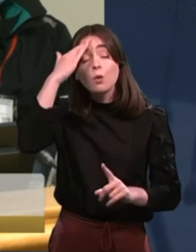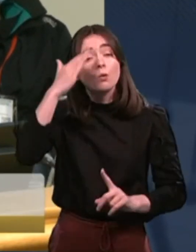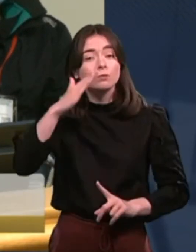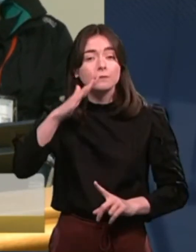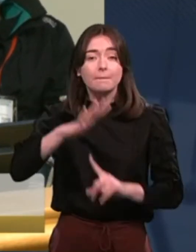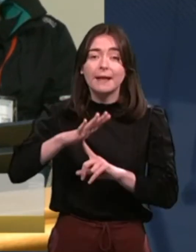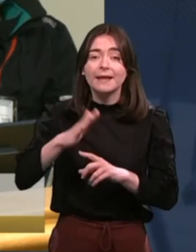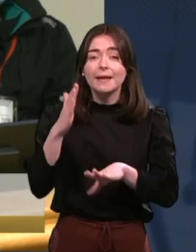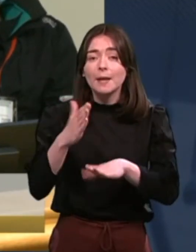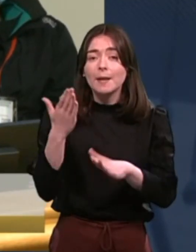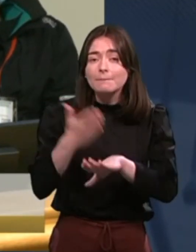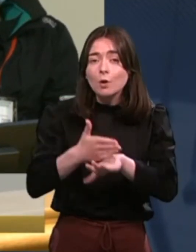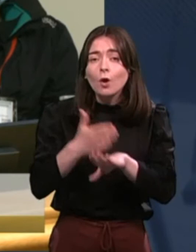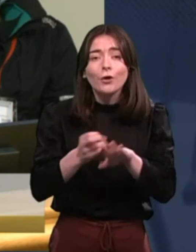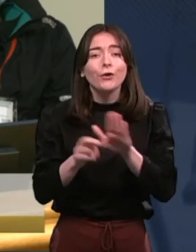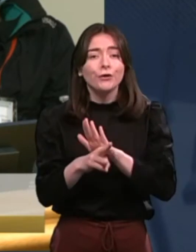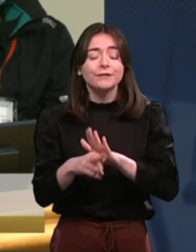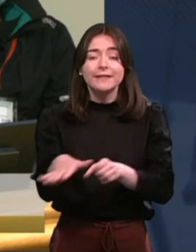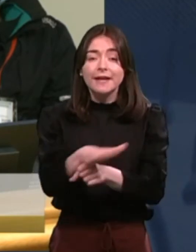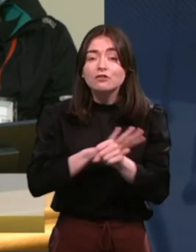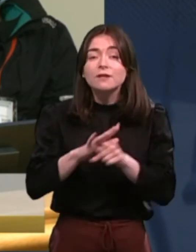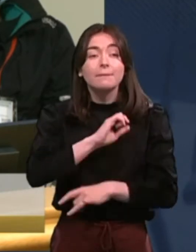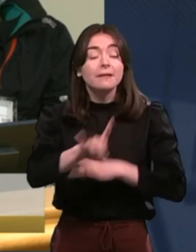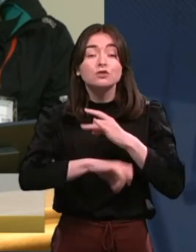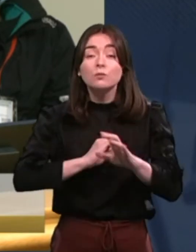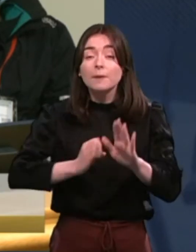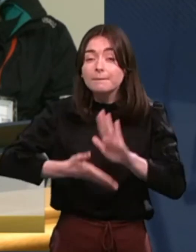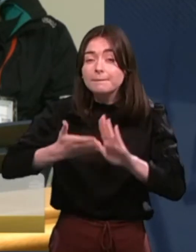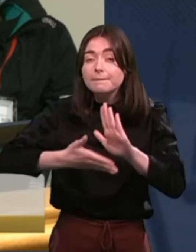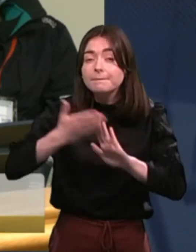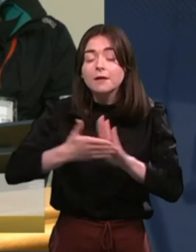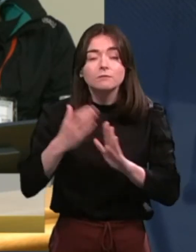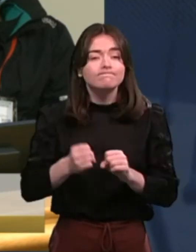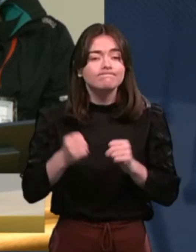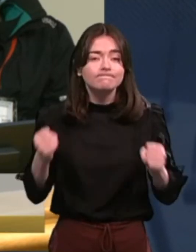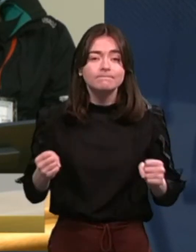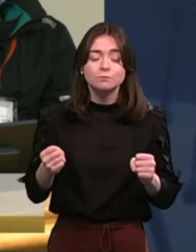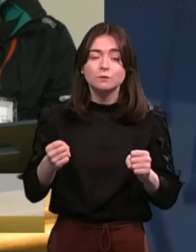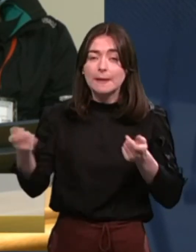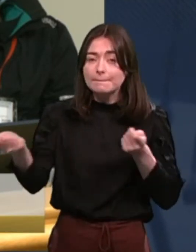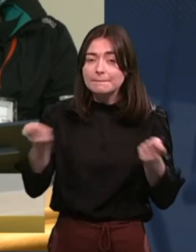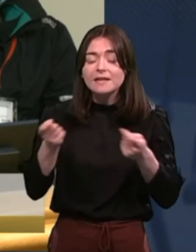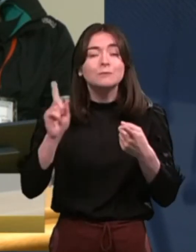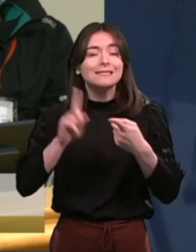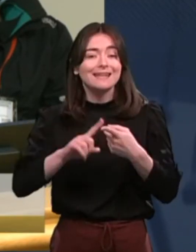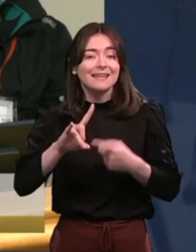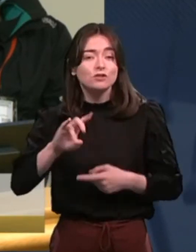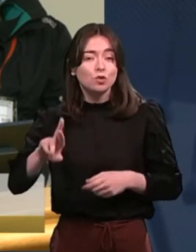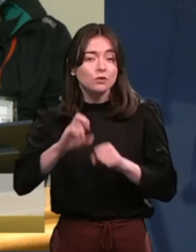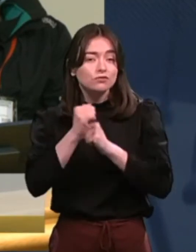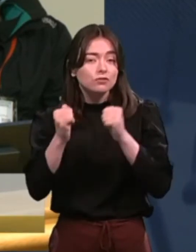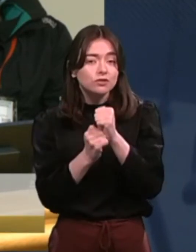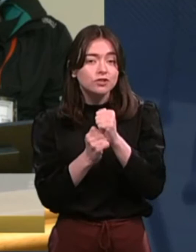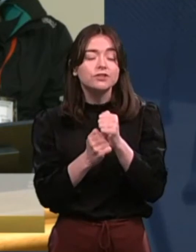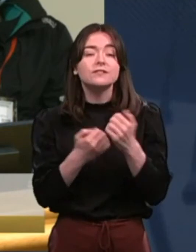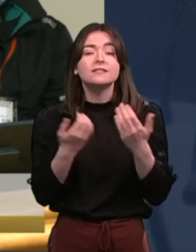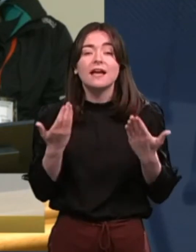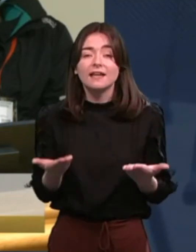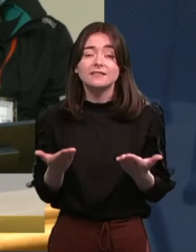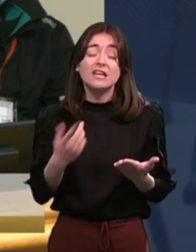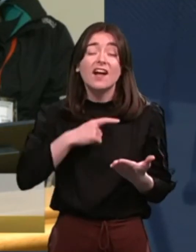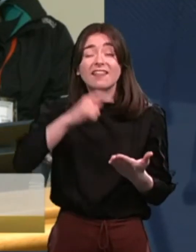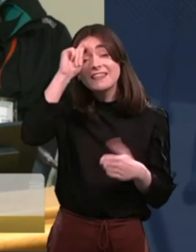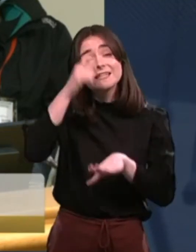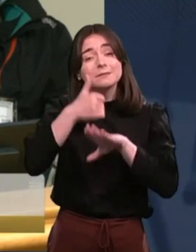area and building very strong relationships with the management structures and the HR structures in their organisations, and it turned into a trust thing, I